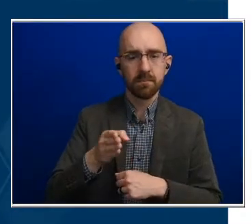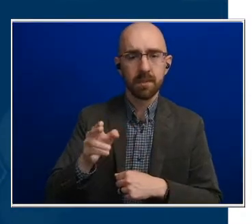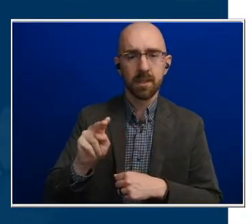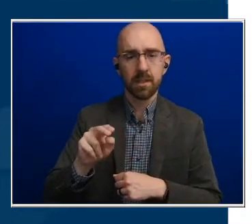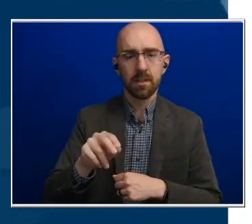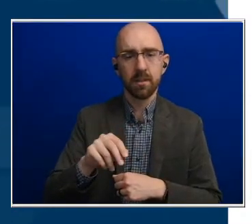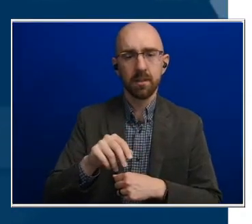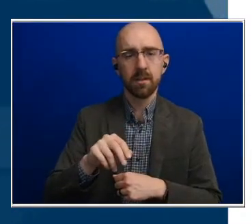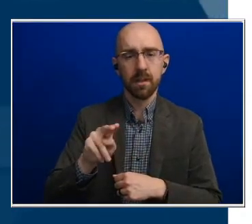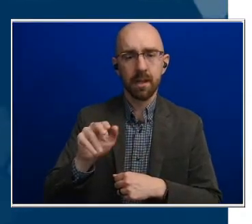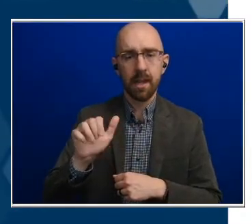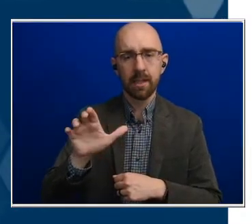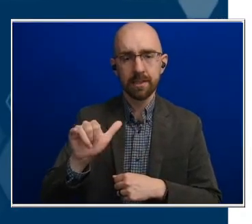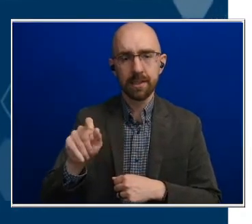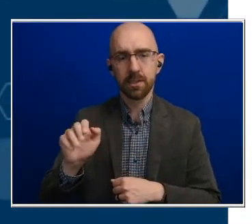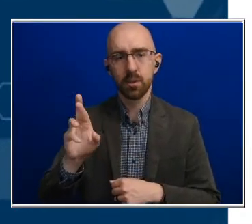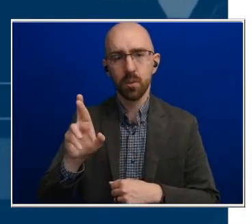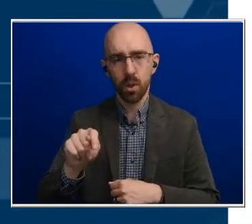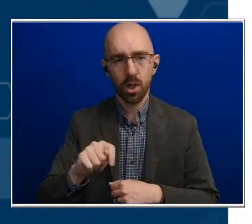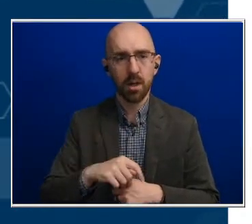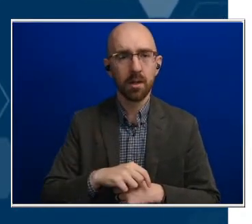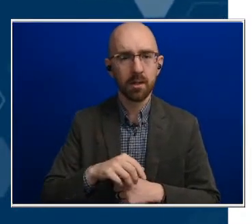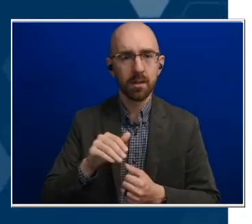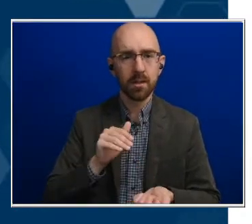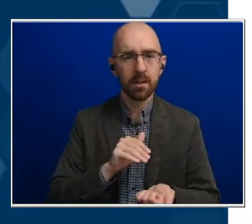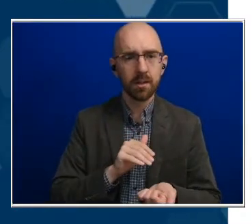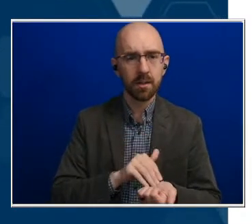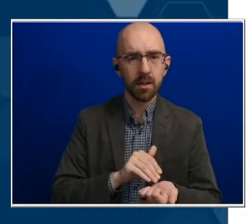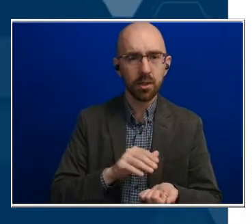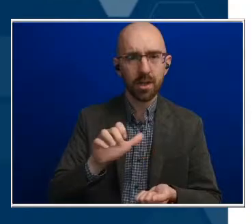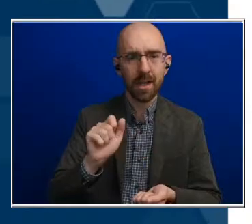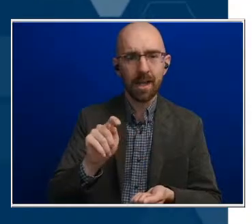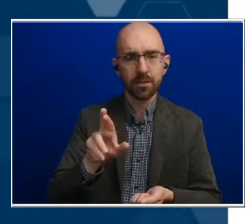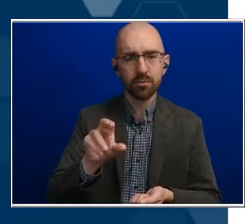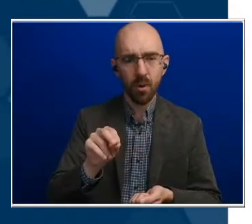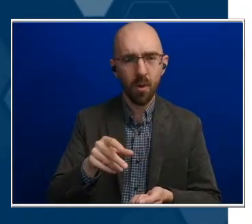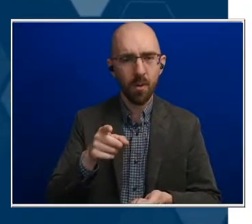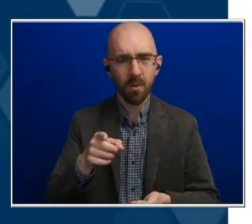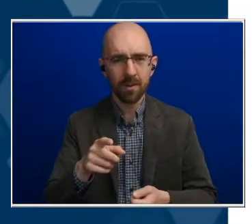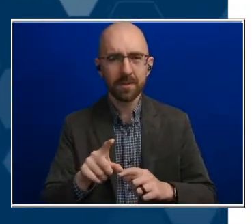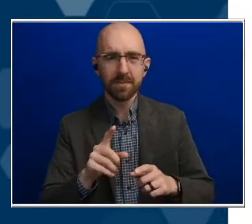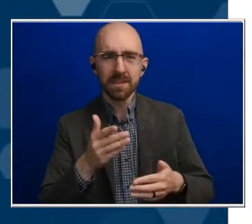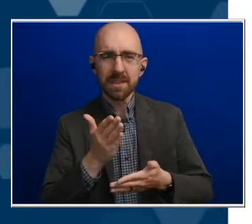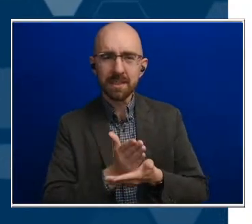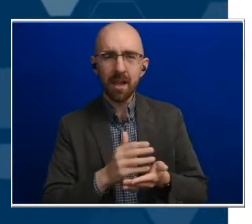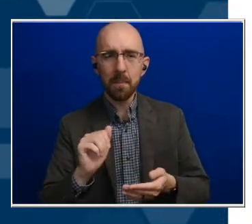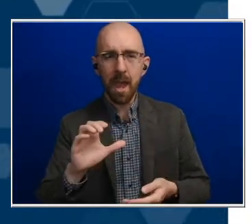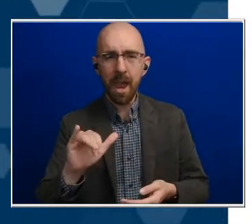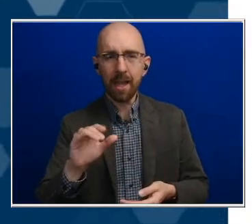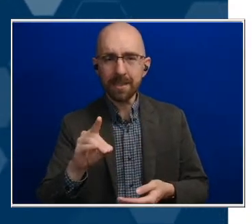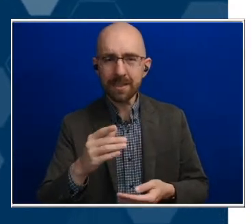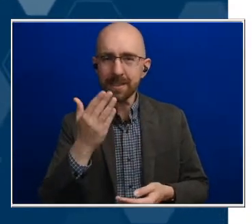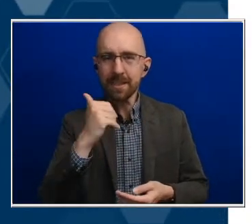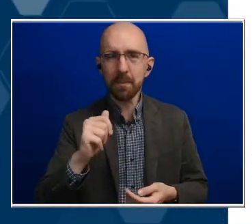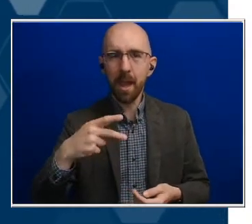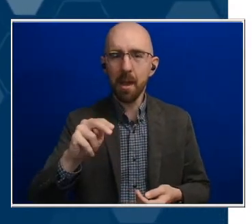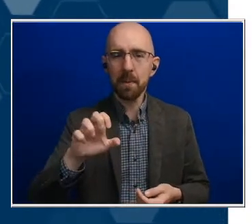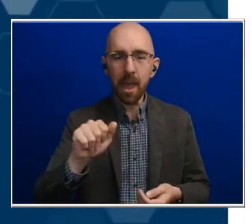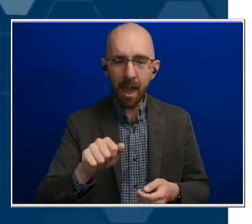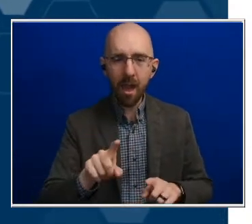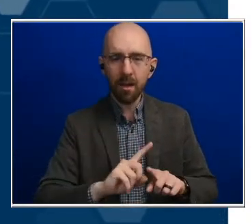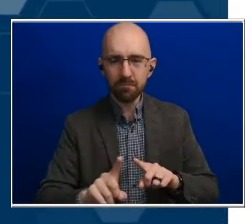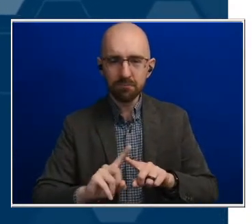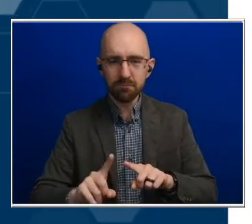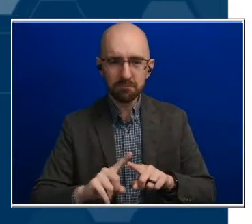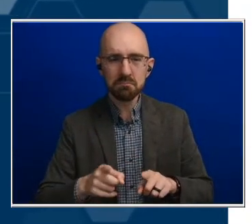team. We also They're a pretty have smart team there. A little asthma stuff. A little bit, yeah. A little sleep apnea. That's good. At least sleep disease. We have Dr.